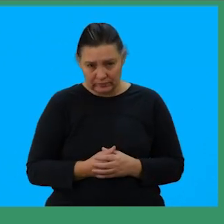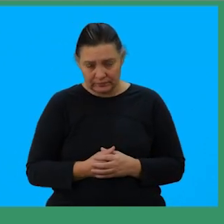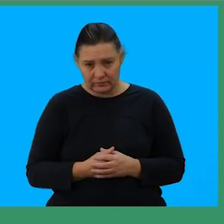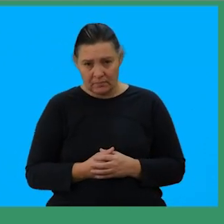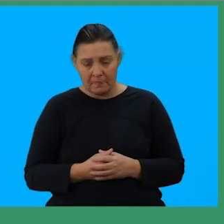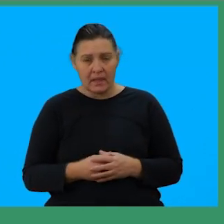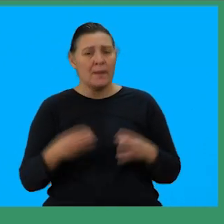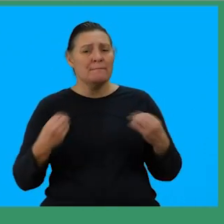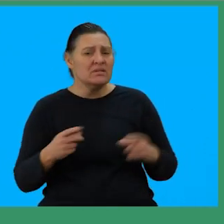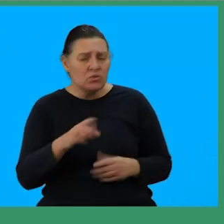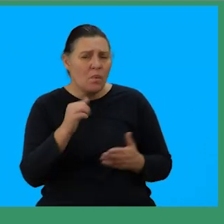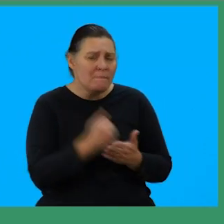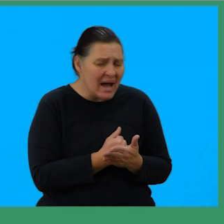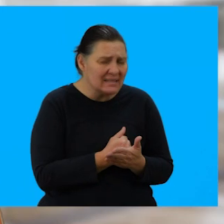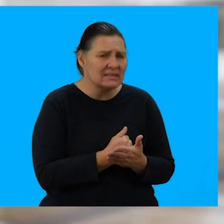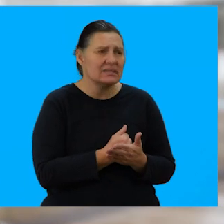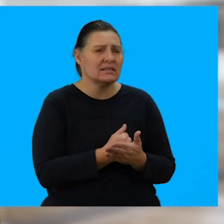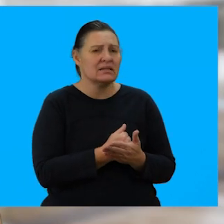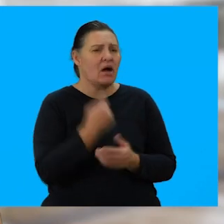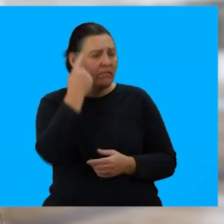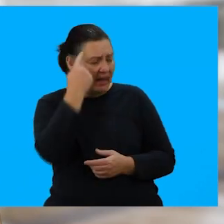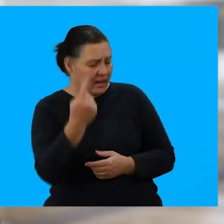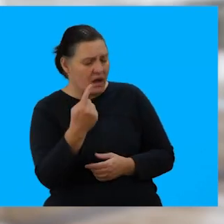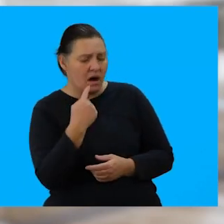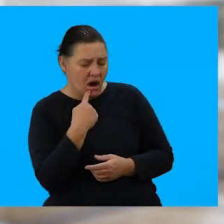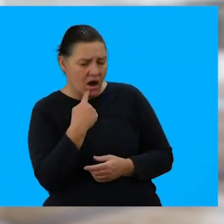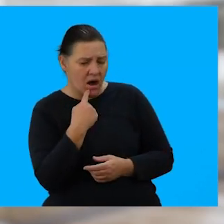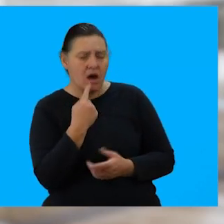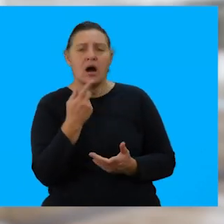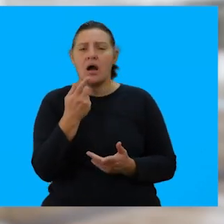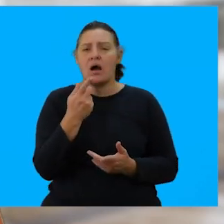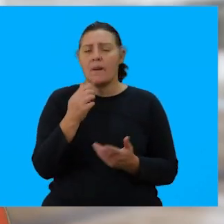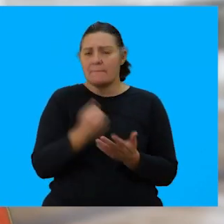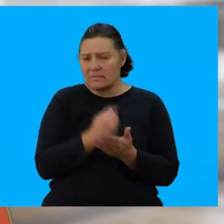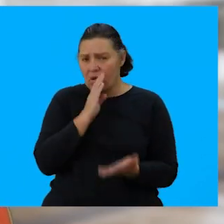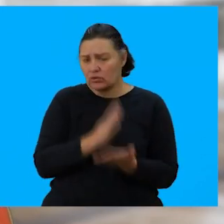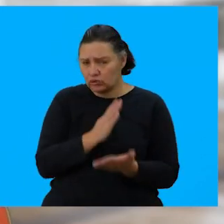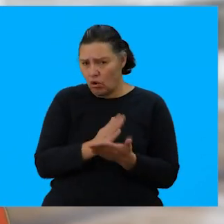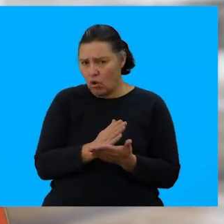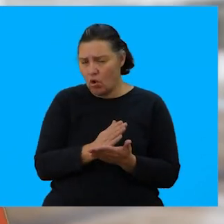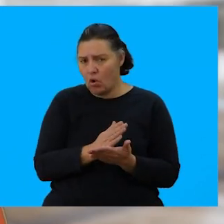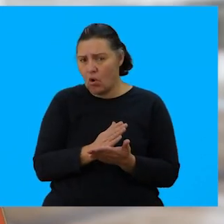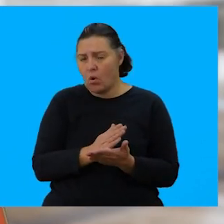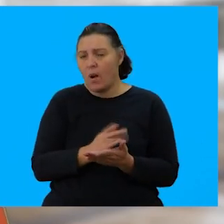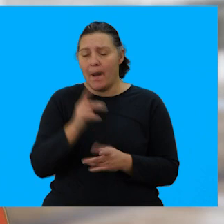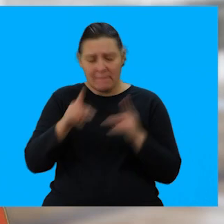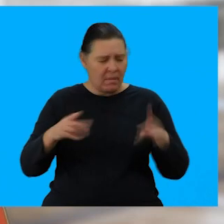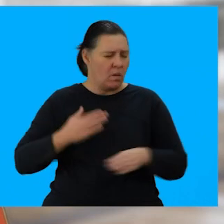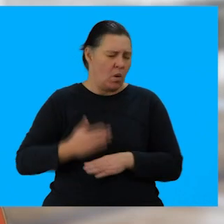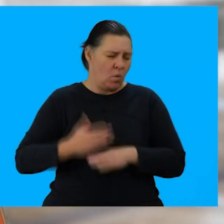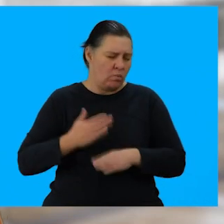operations. So as a business, you need to also consider the fact that you must ensure that there's a high rate